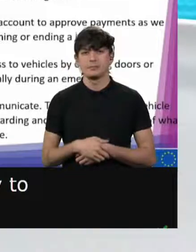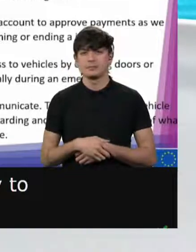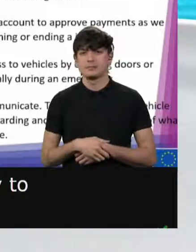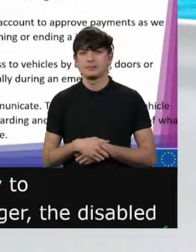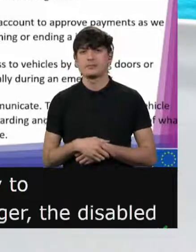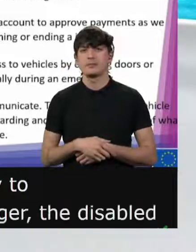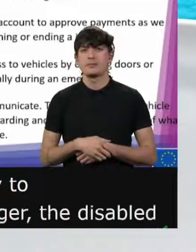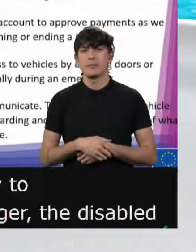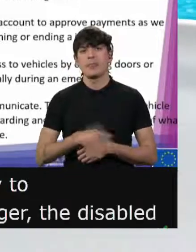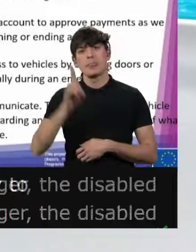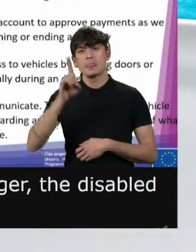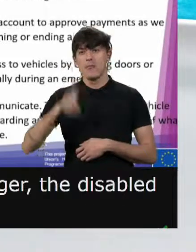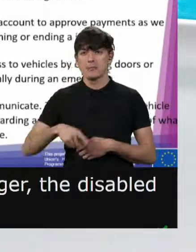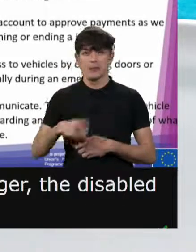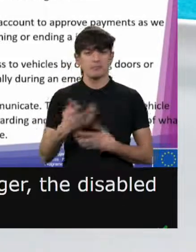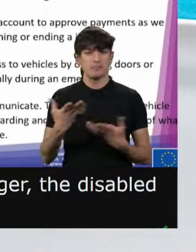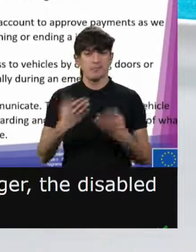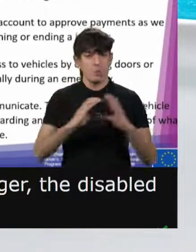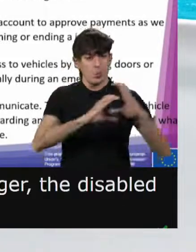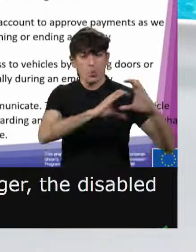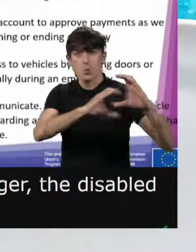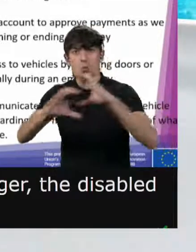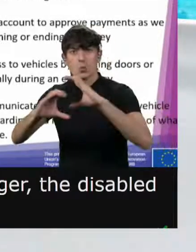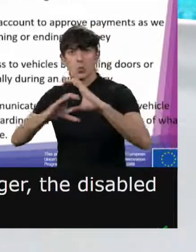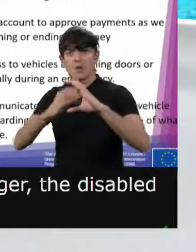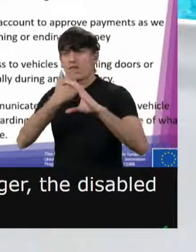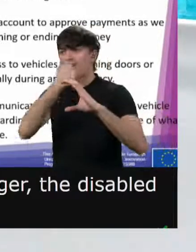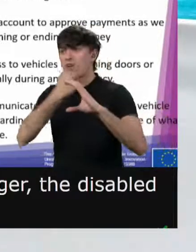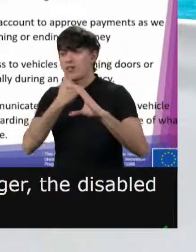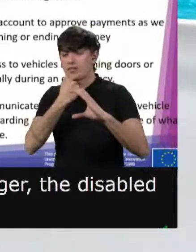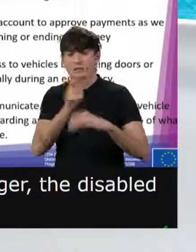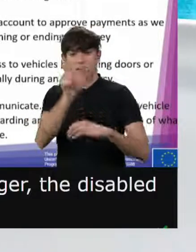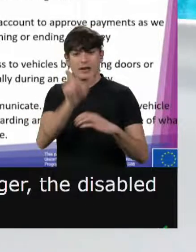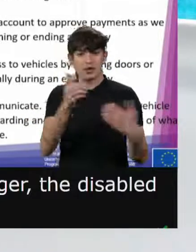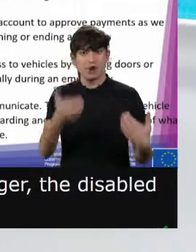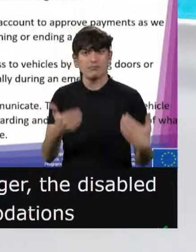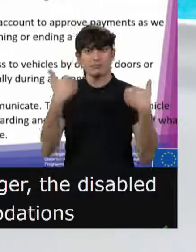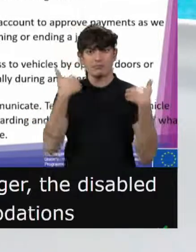boarding and making them aware of accommodations they should make.